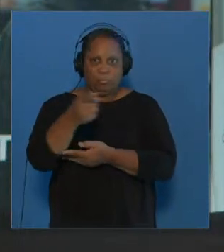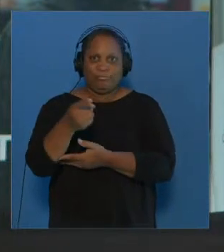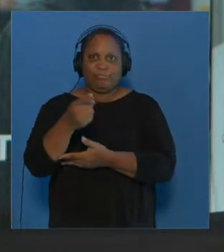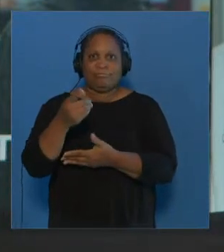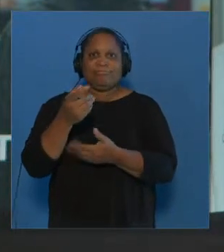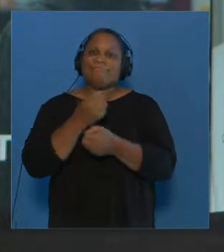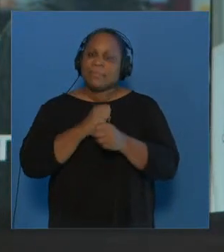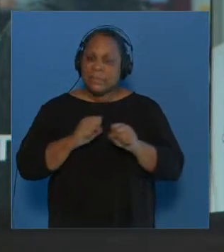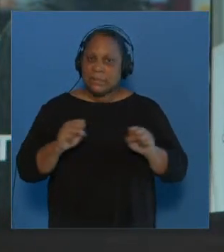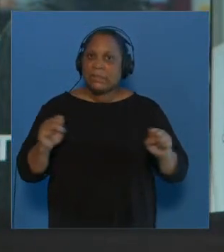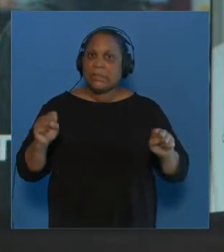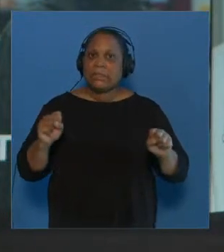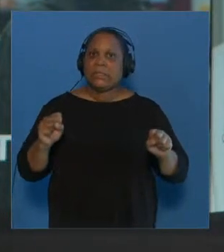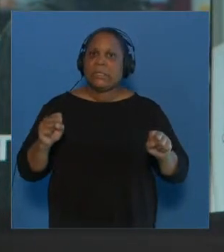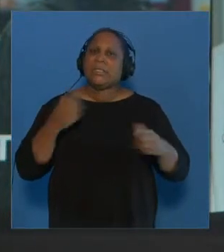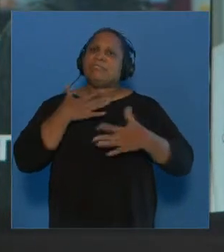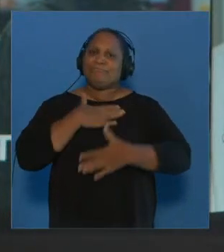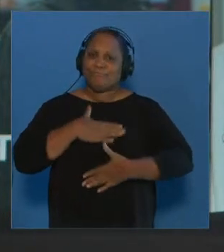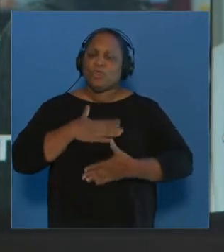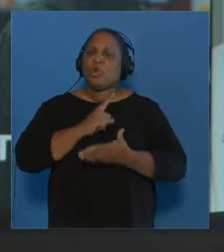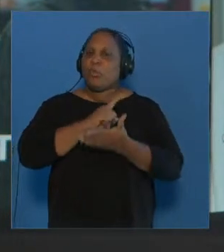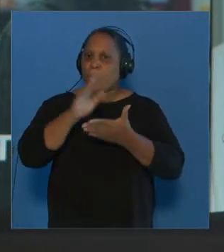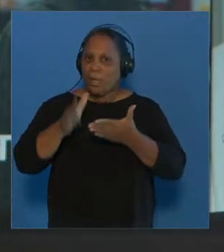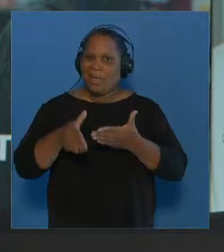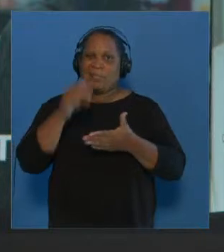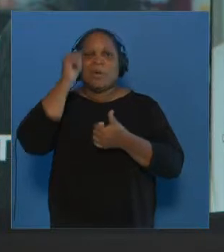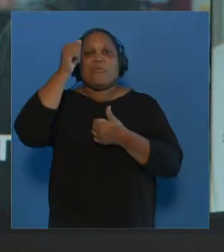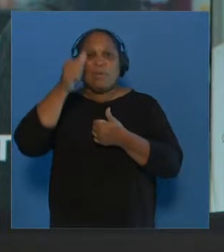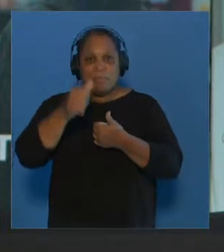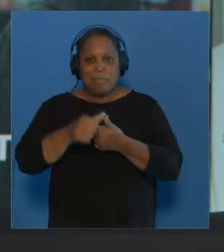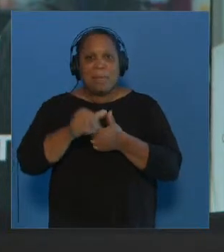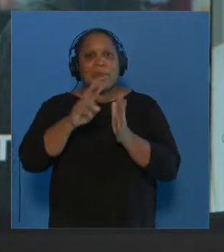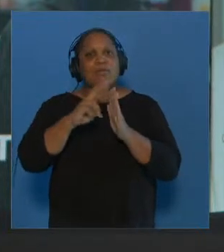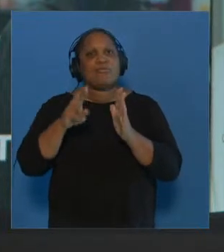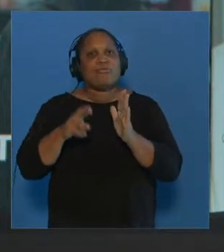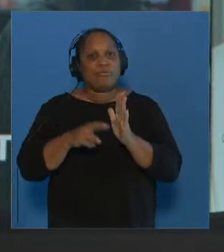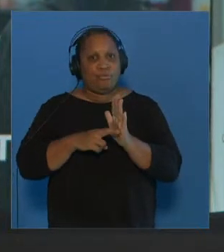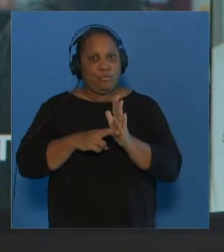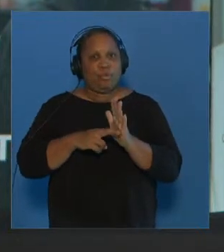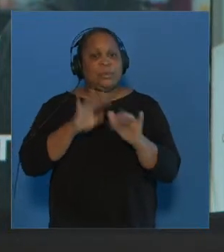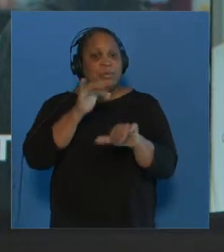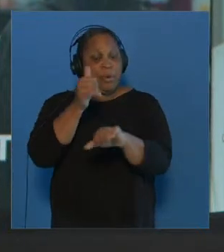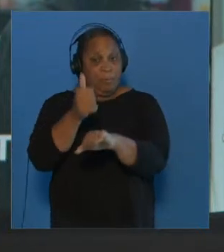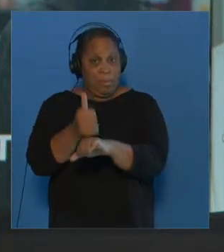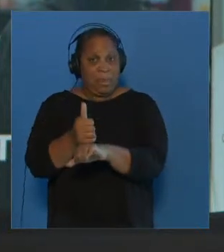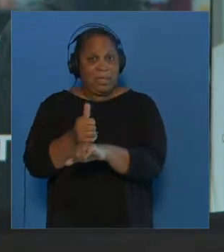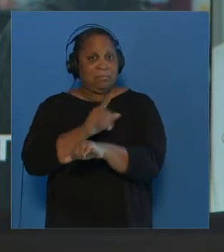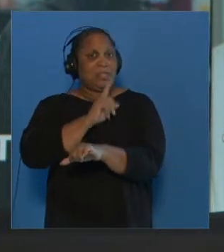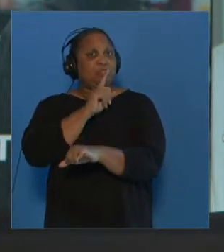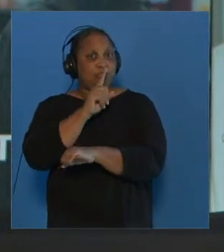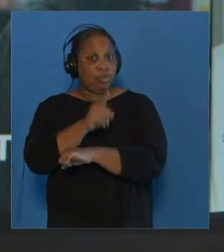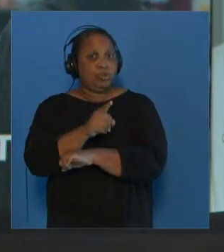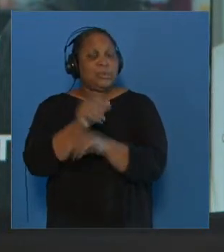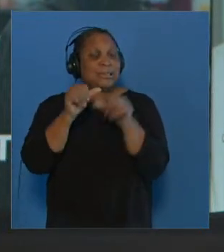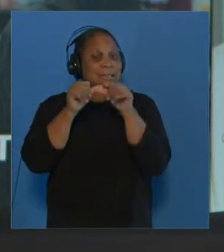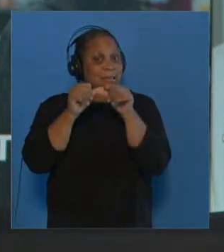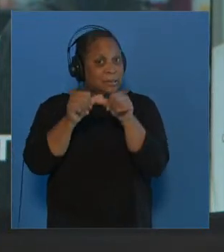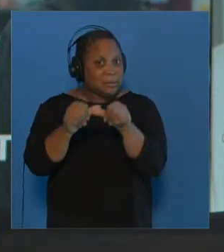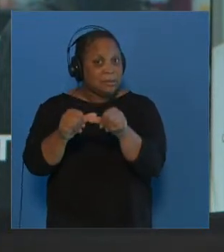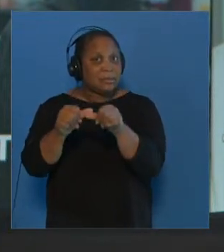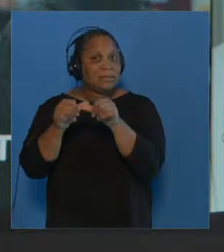very safe and enjoyable weekend, but remembering the rules of which are in place to make sure that we continue